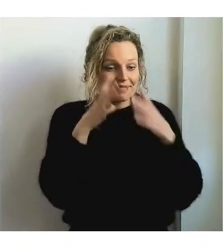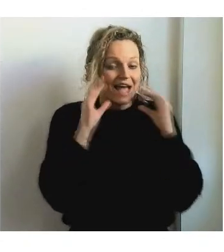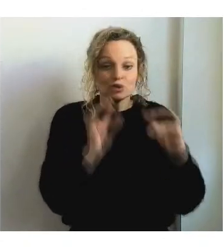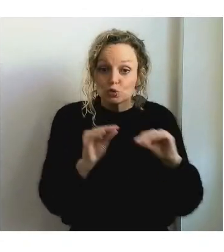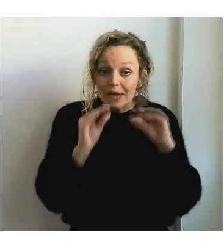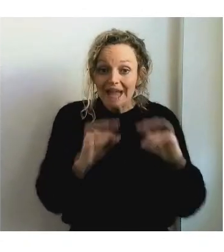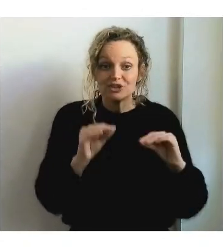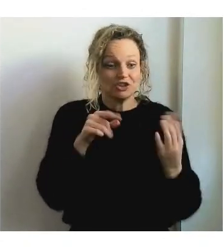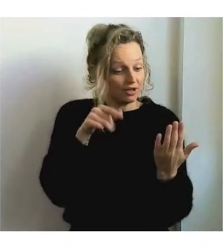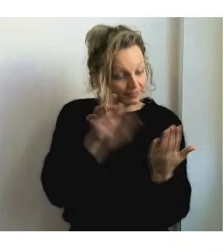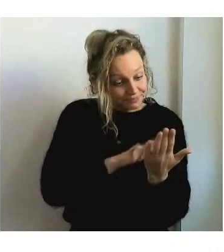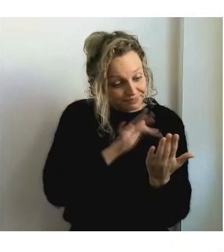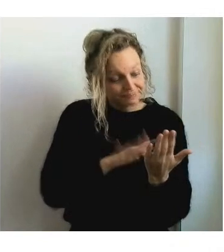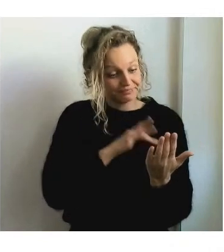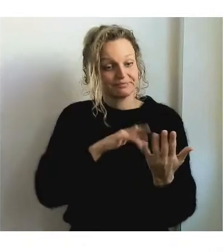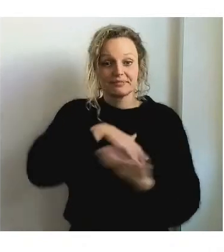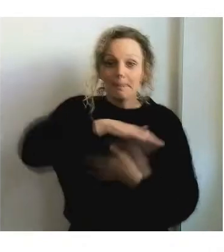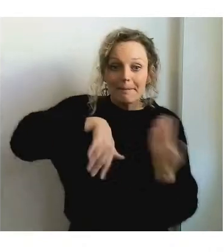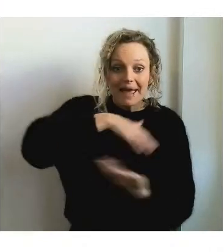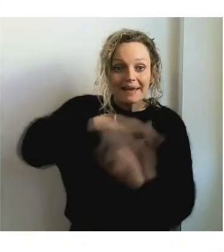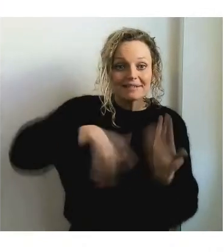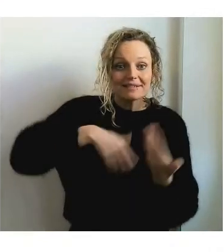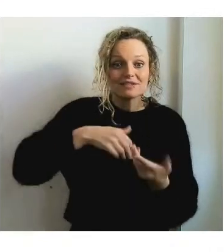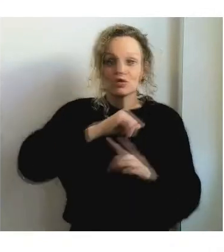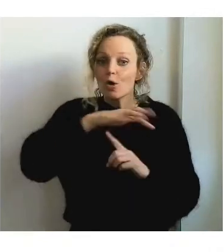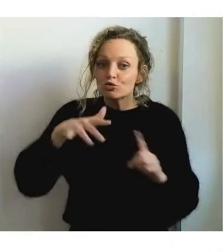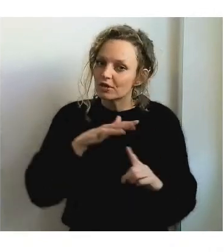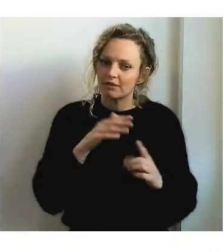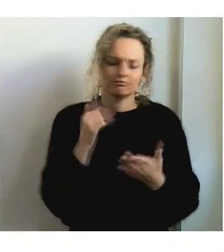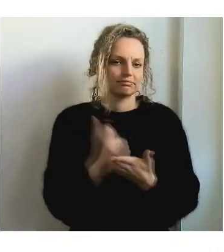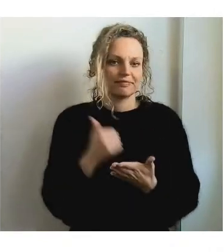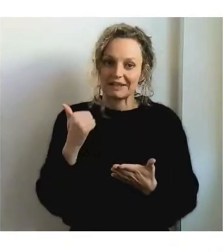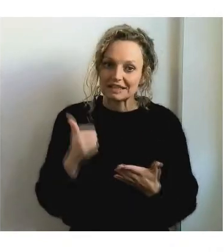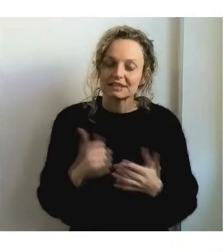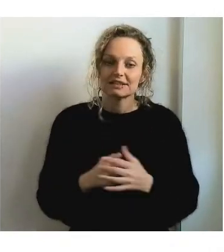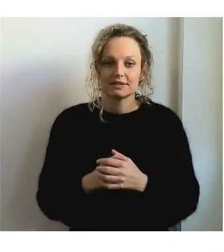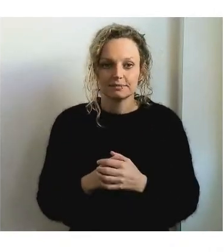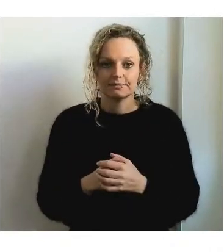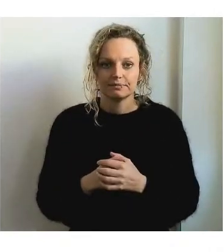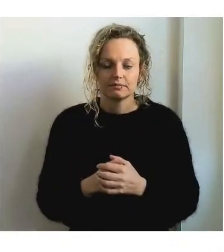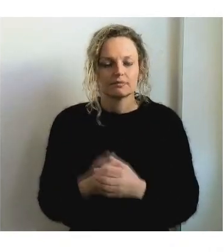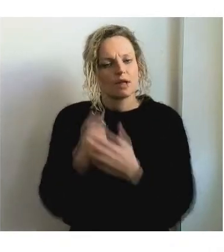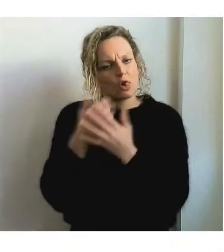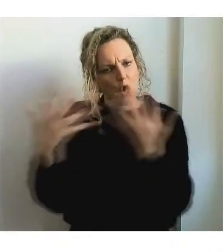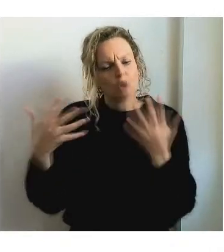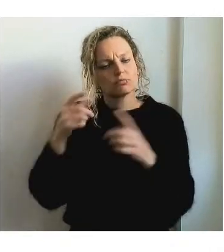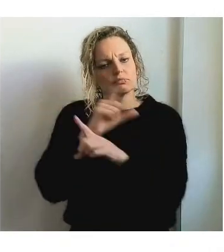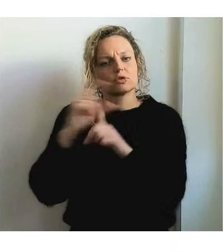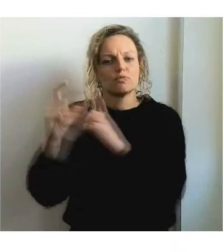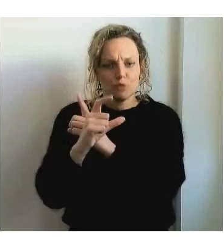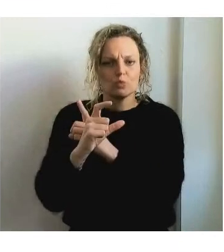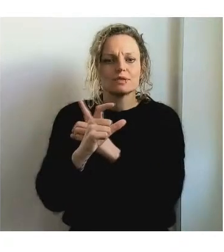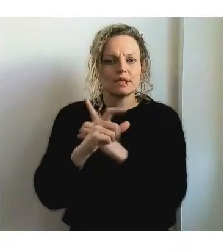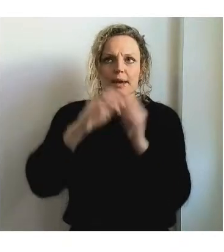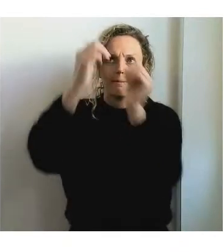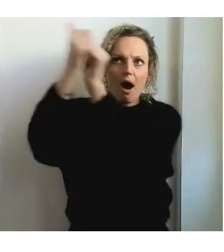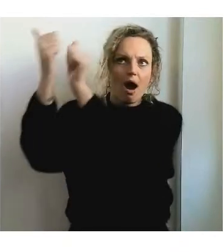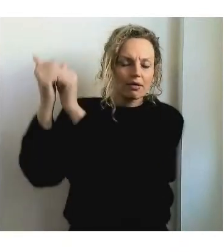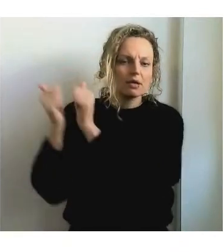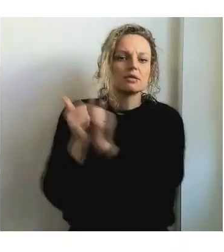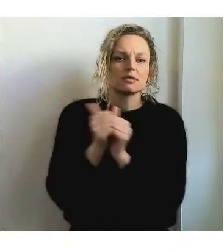was really fantastic. And I think a lot of the community partners have also said